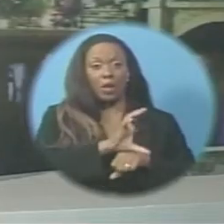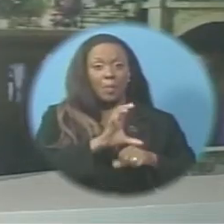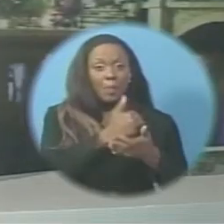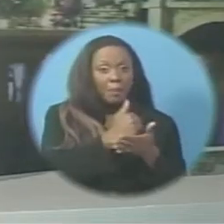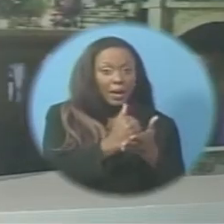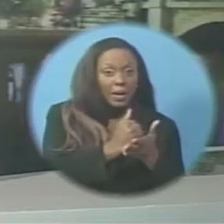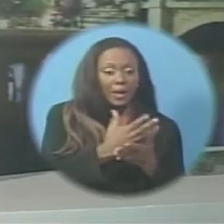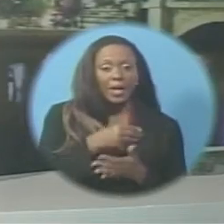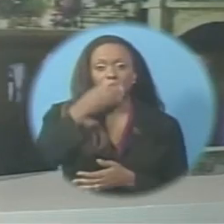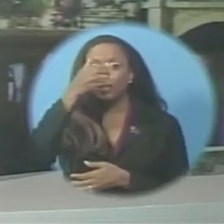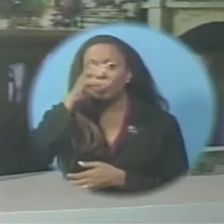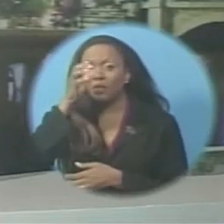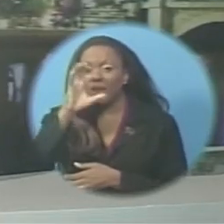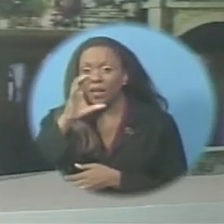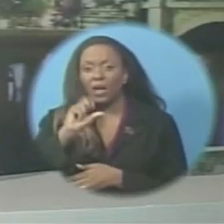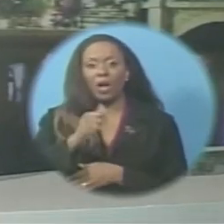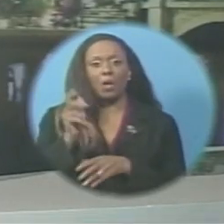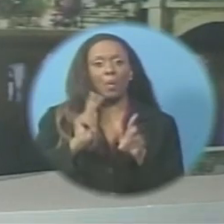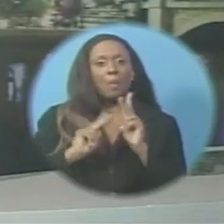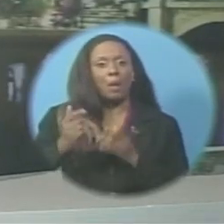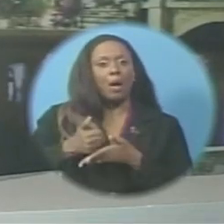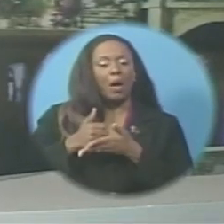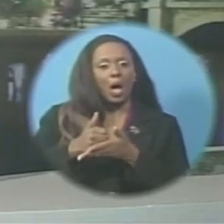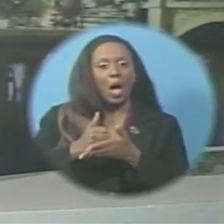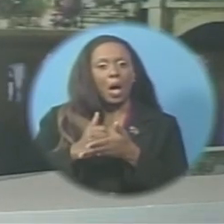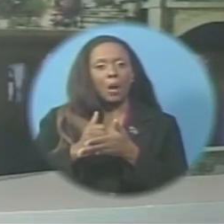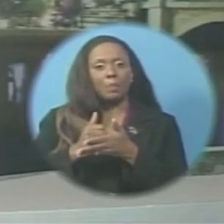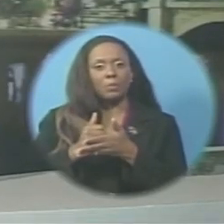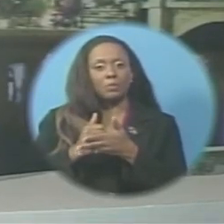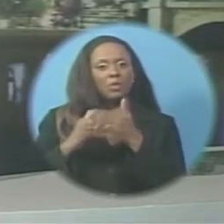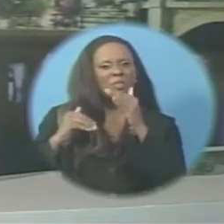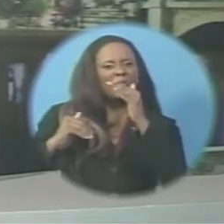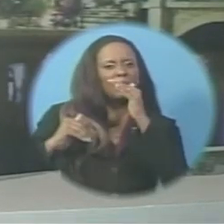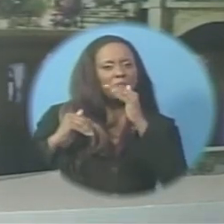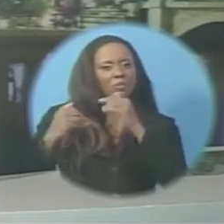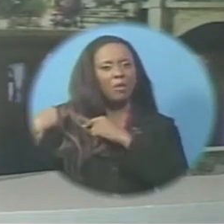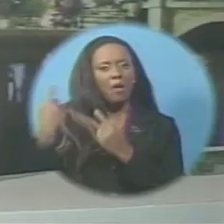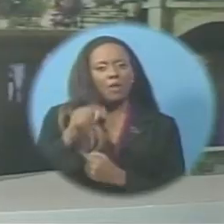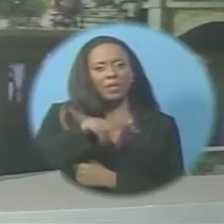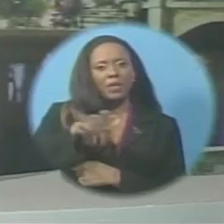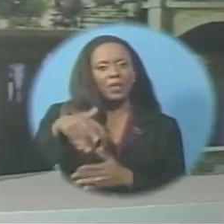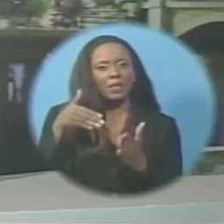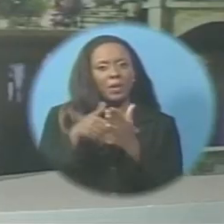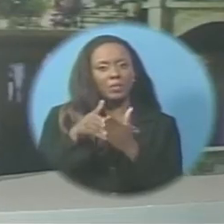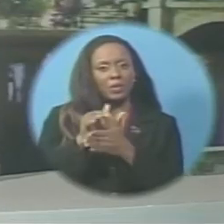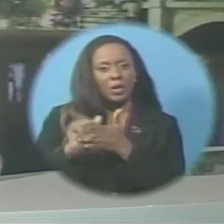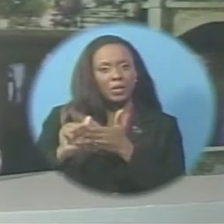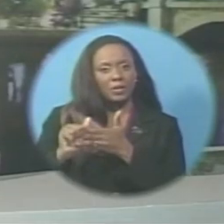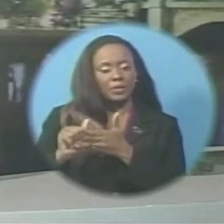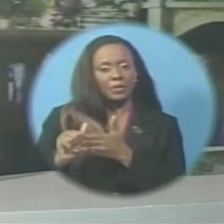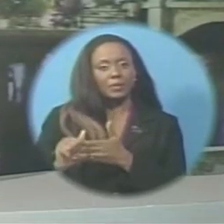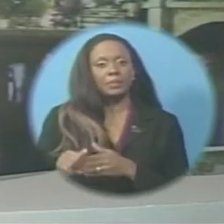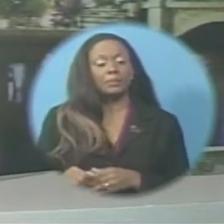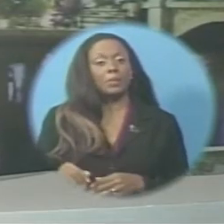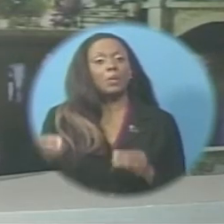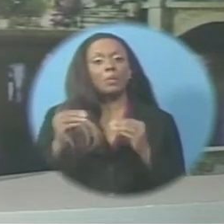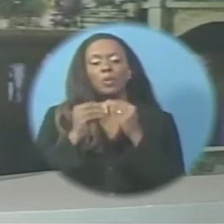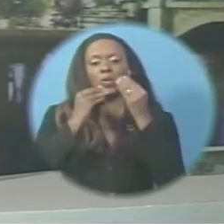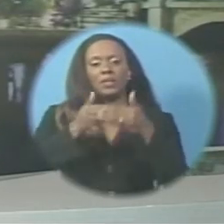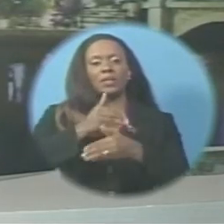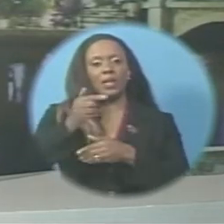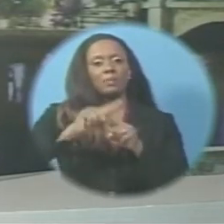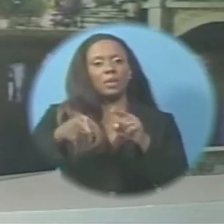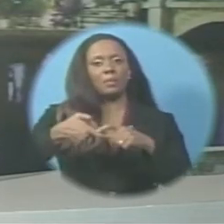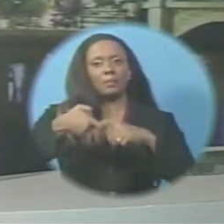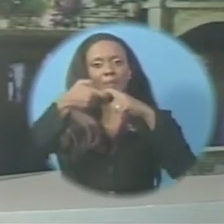and some smaller donors have helped them to raise $55,000 so far. Well, there's more news coming up after